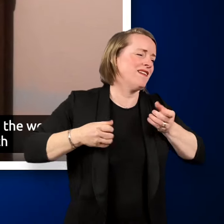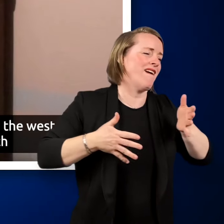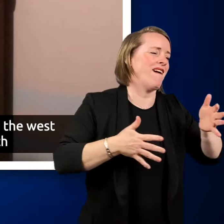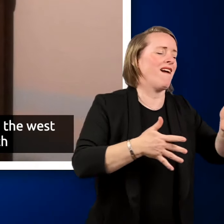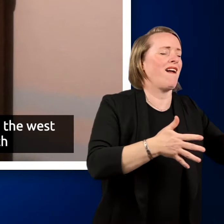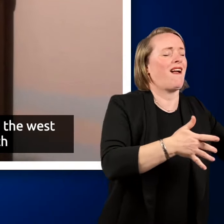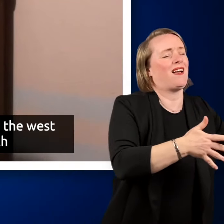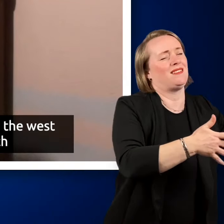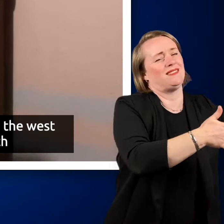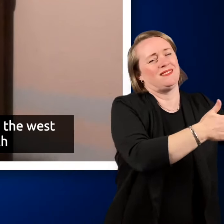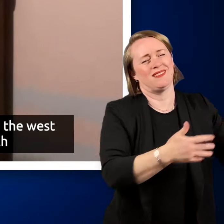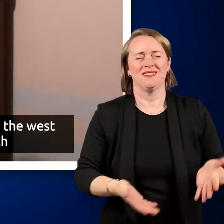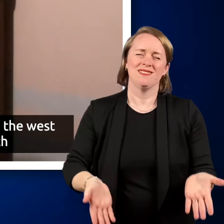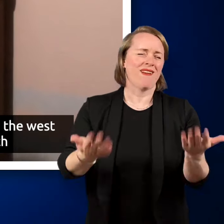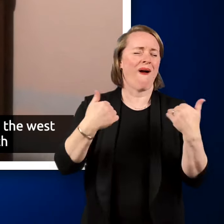east and the west,